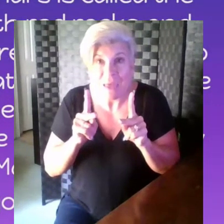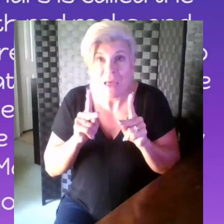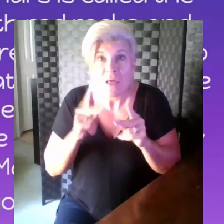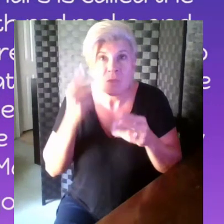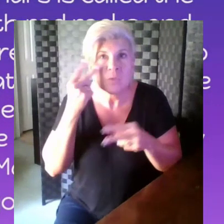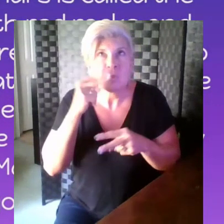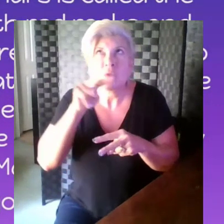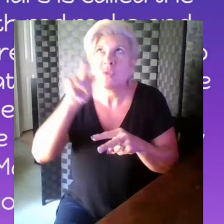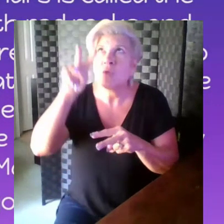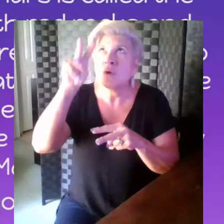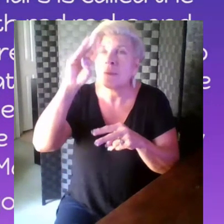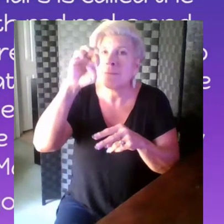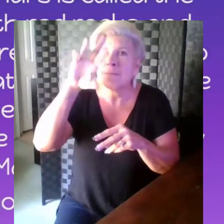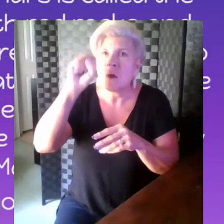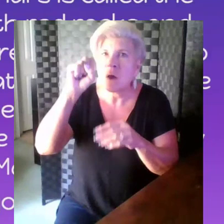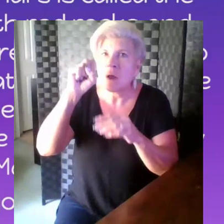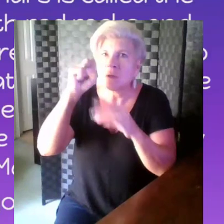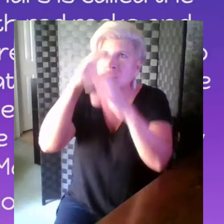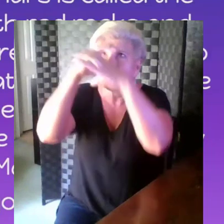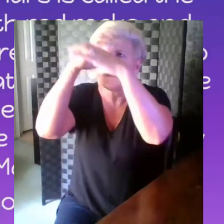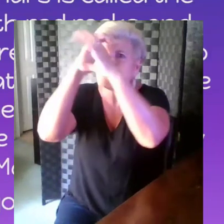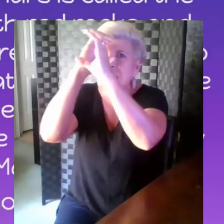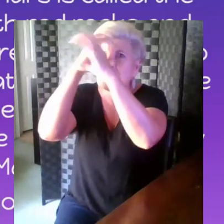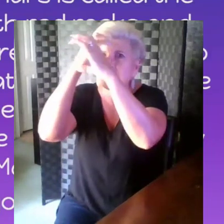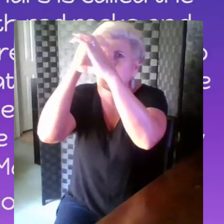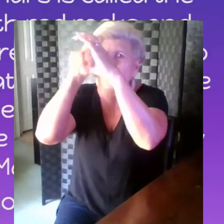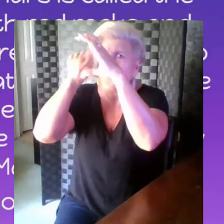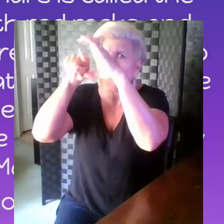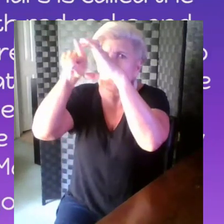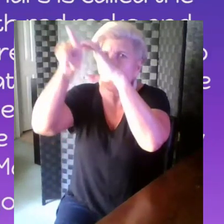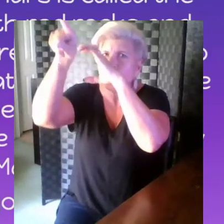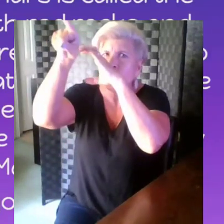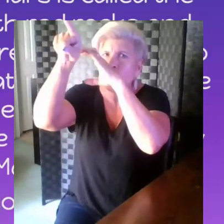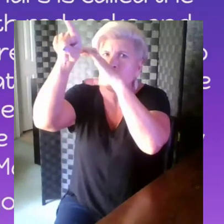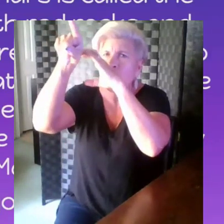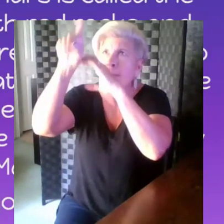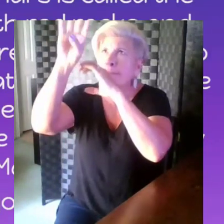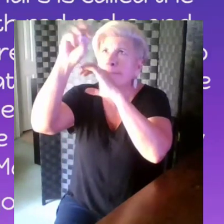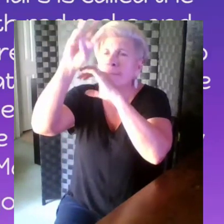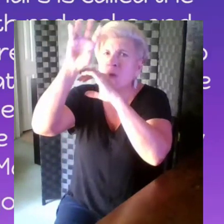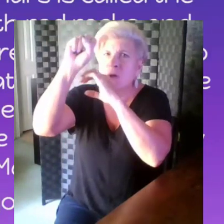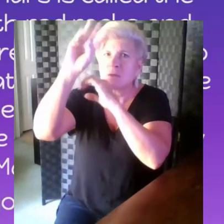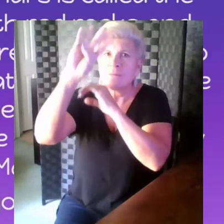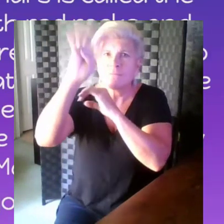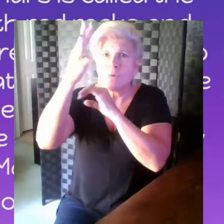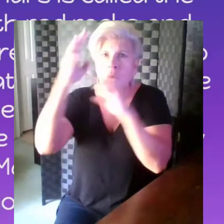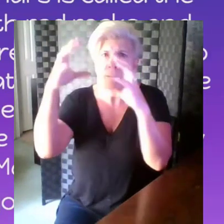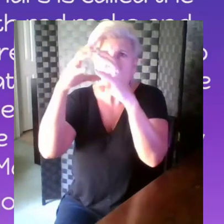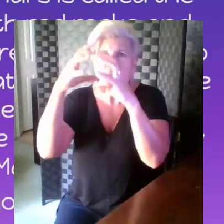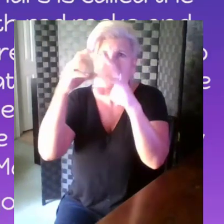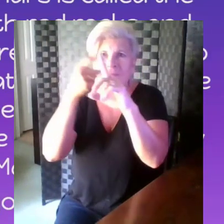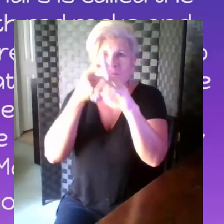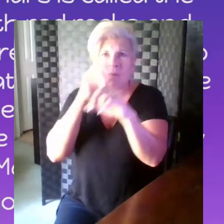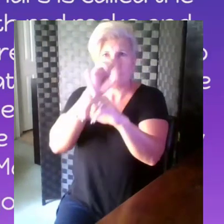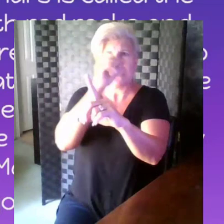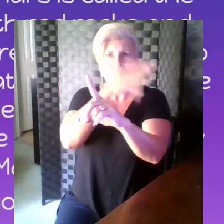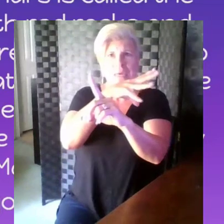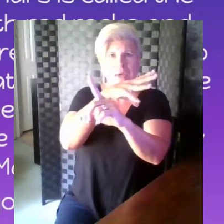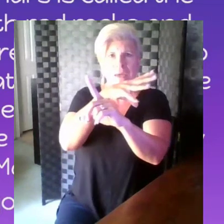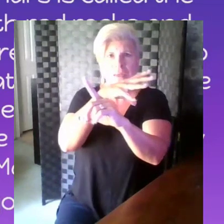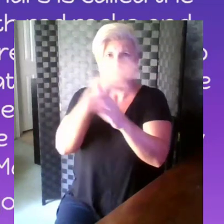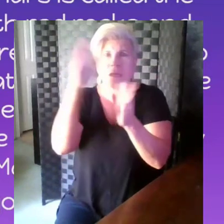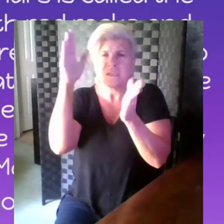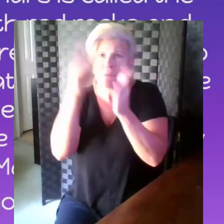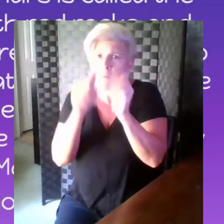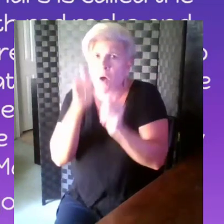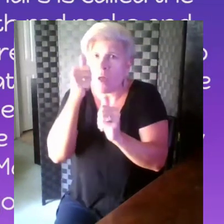chance, look at Mars through a telescope. Mars is the 4th planet from the Sun.